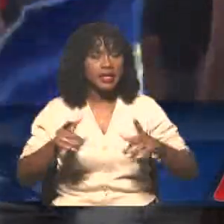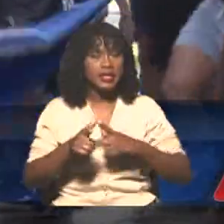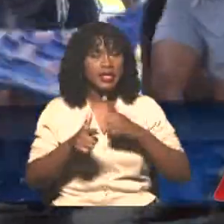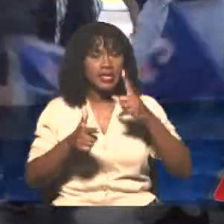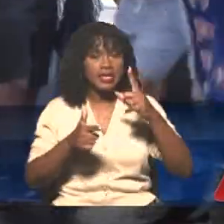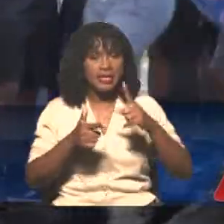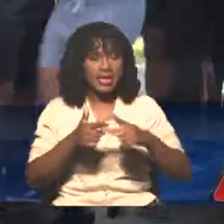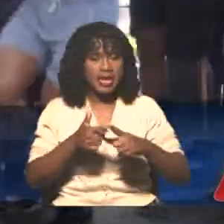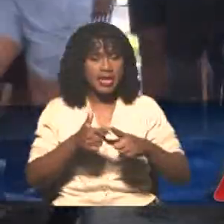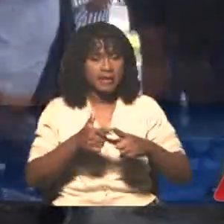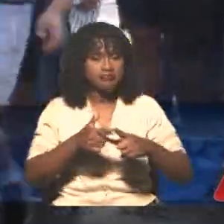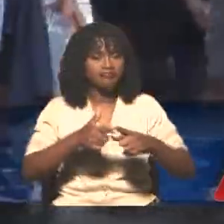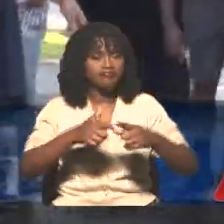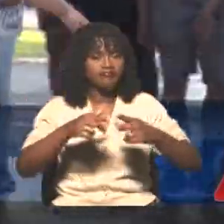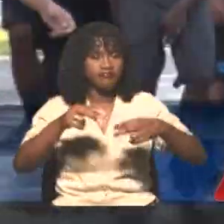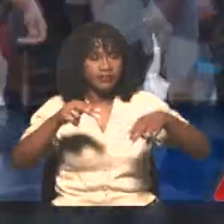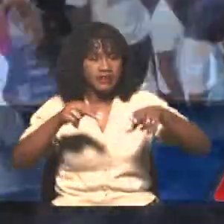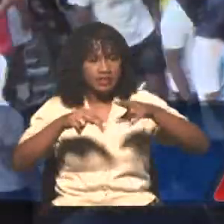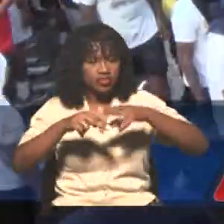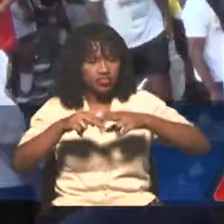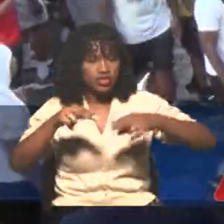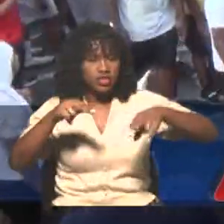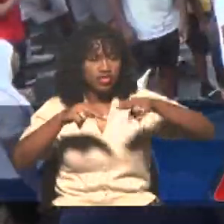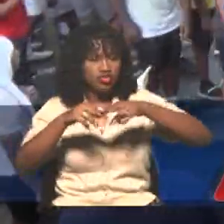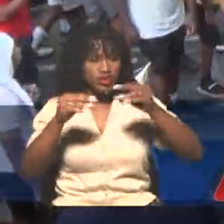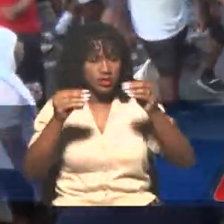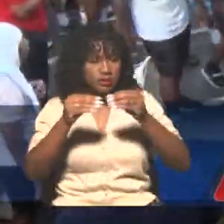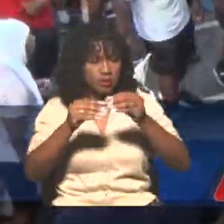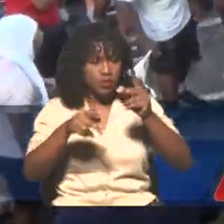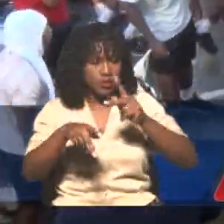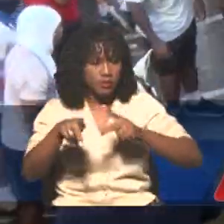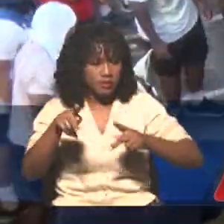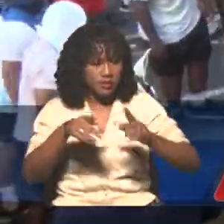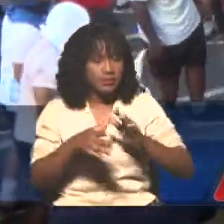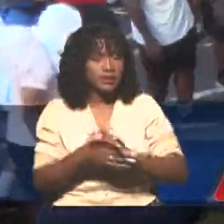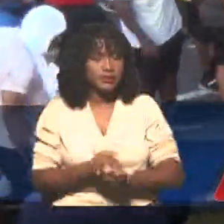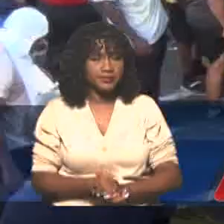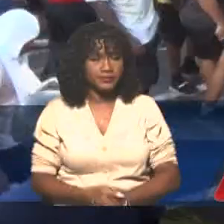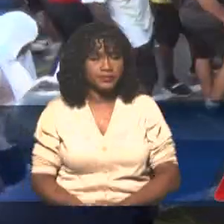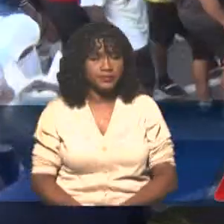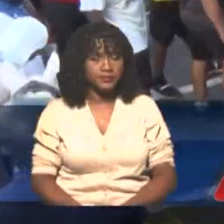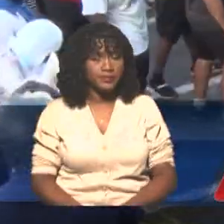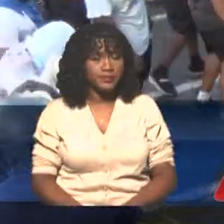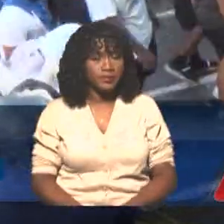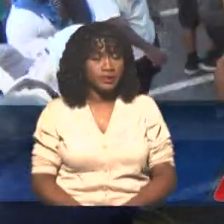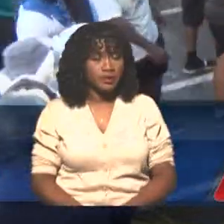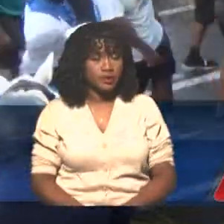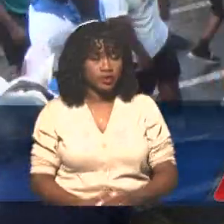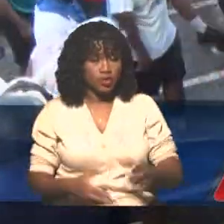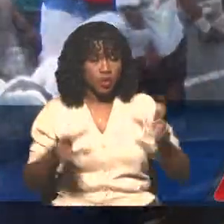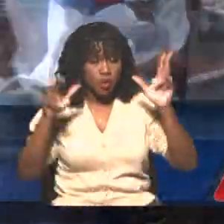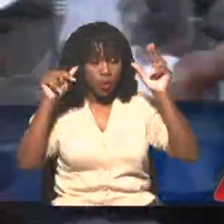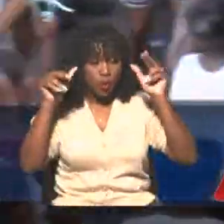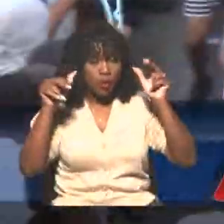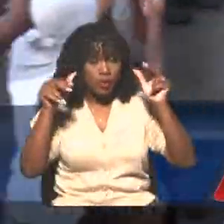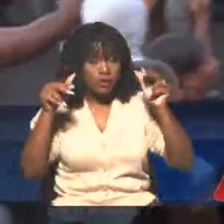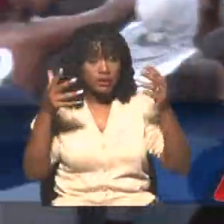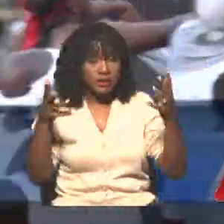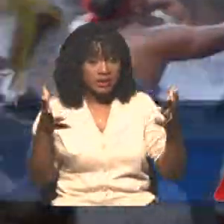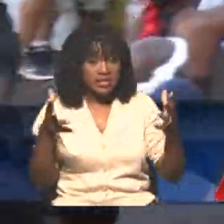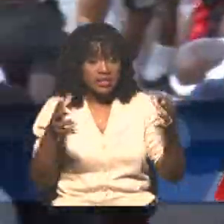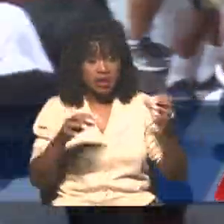actually increase the intensity. The training includes desensitization techniques where horses are exposed to car